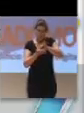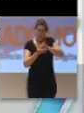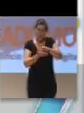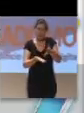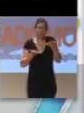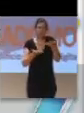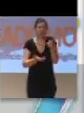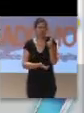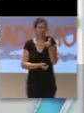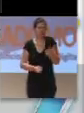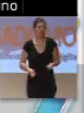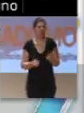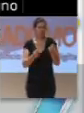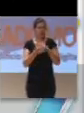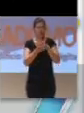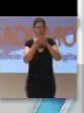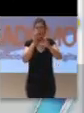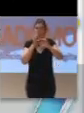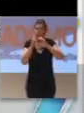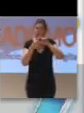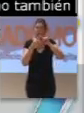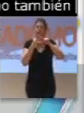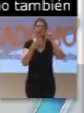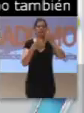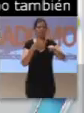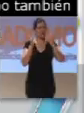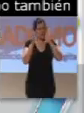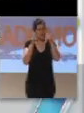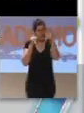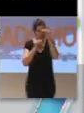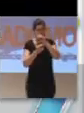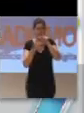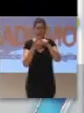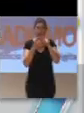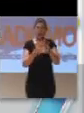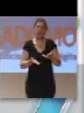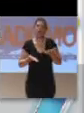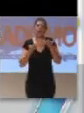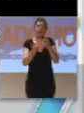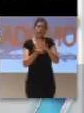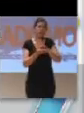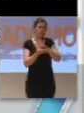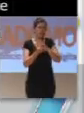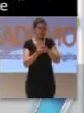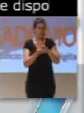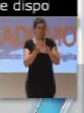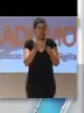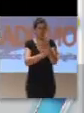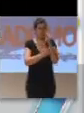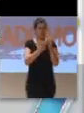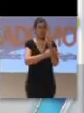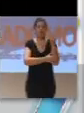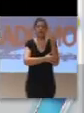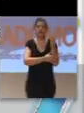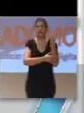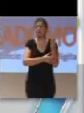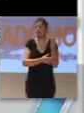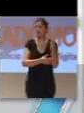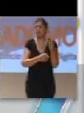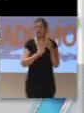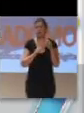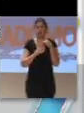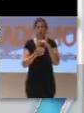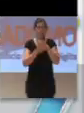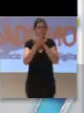of view. These services cost some money, not just on the communications, but on the care and on the provision of the